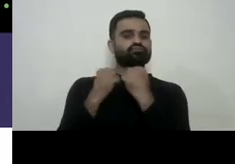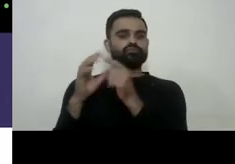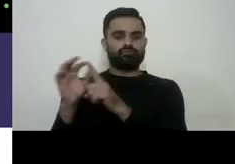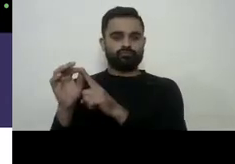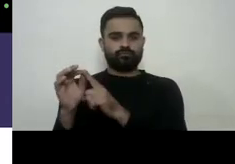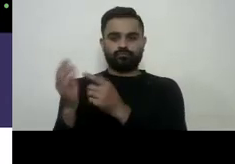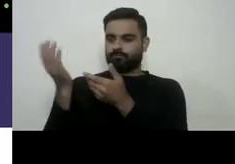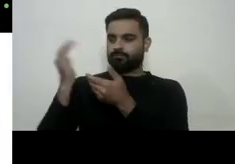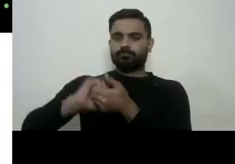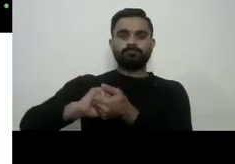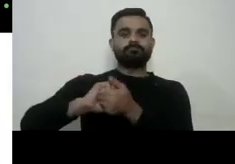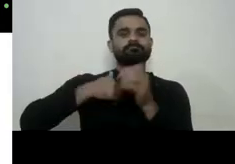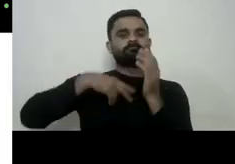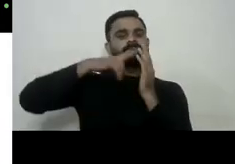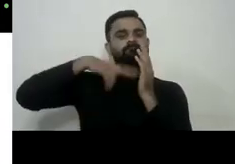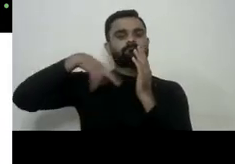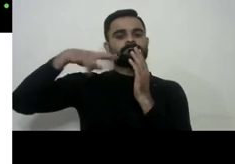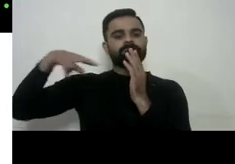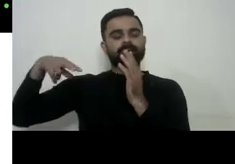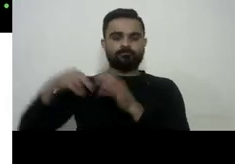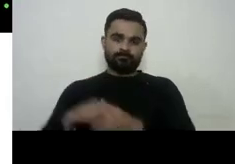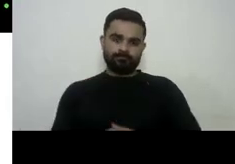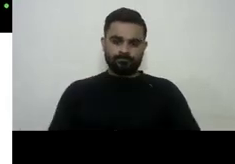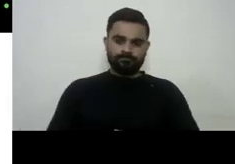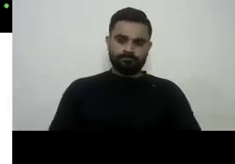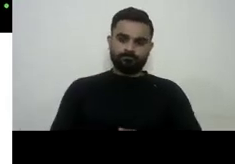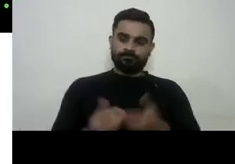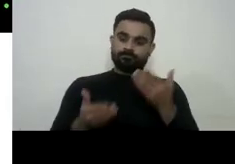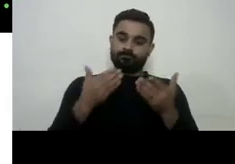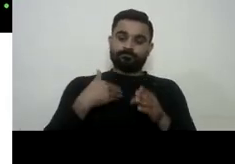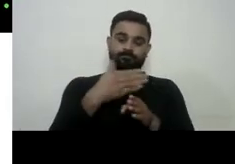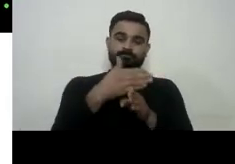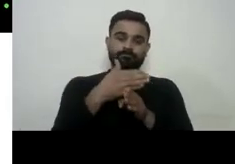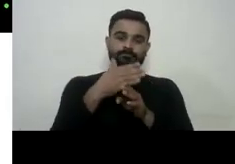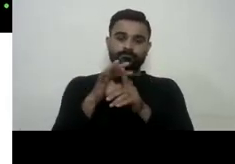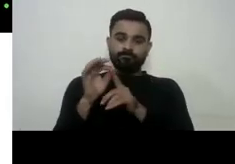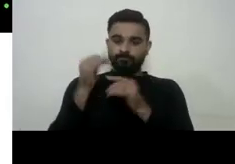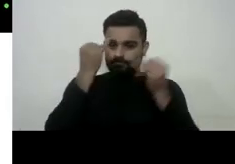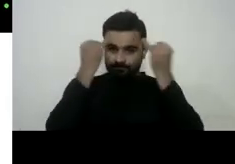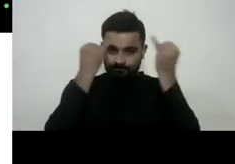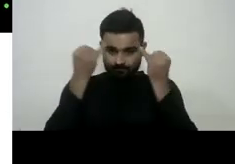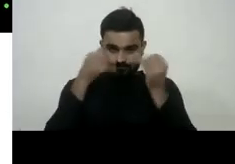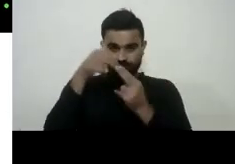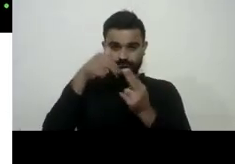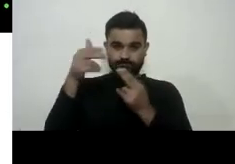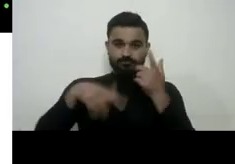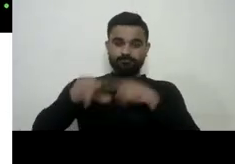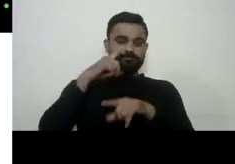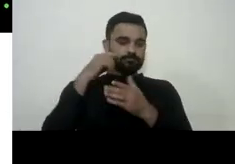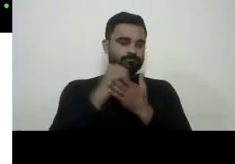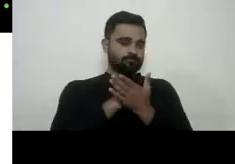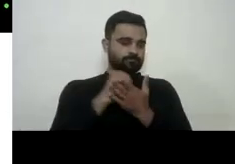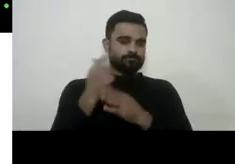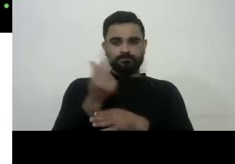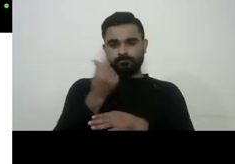It's collaborative reading. Now, maybe you could share some ideas too, where you have tried